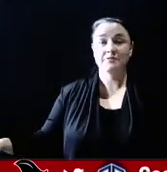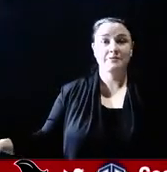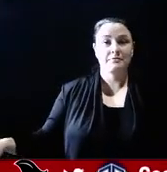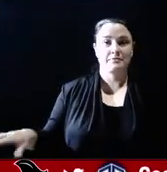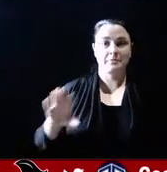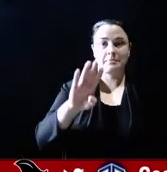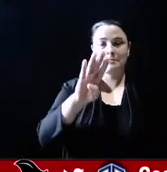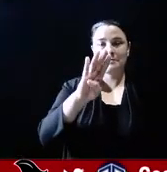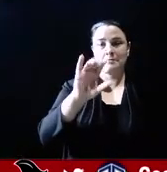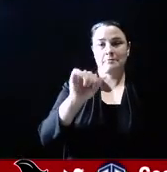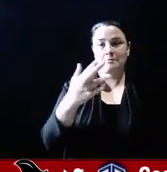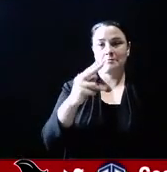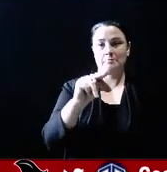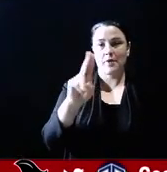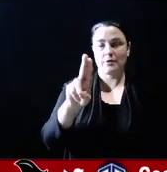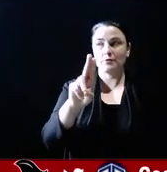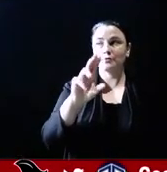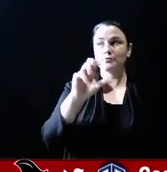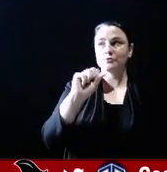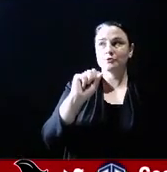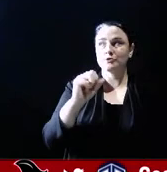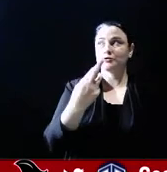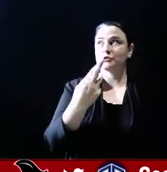Banu Sharma.